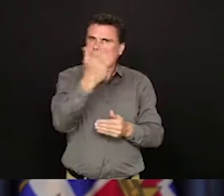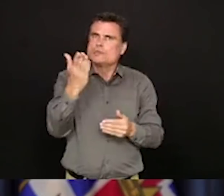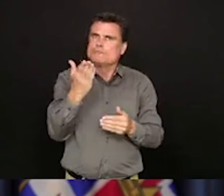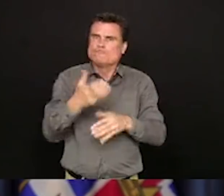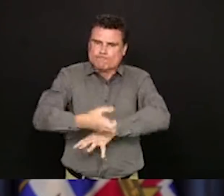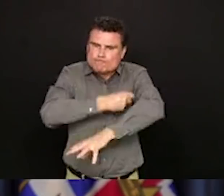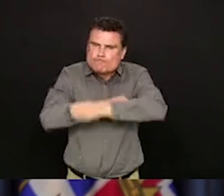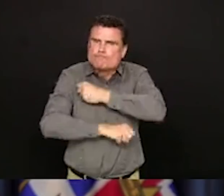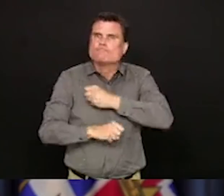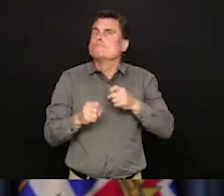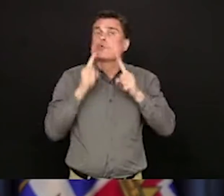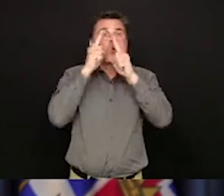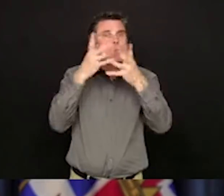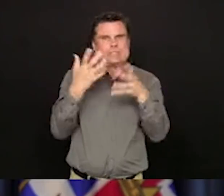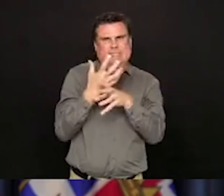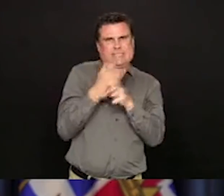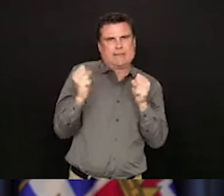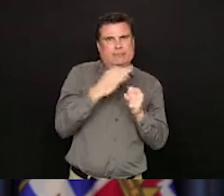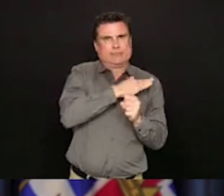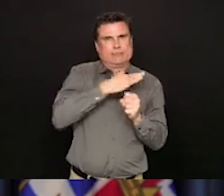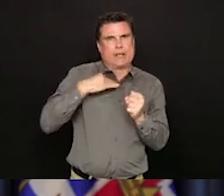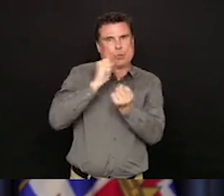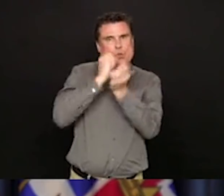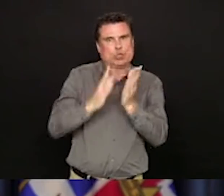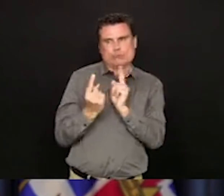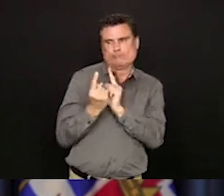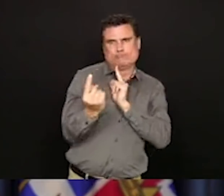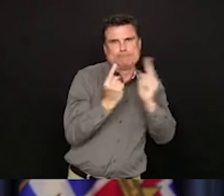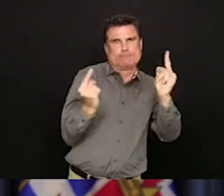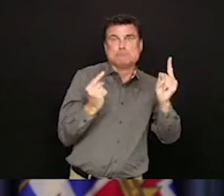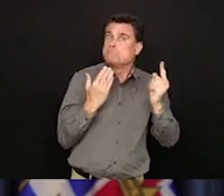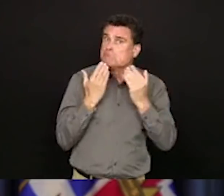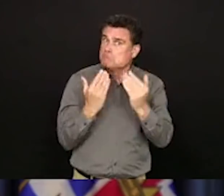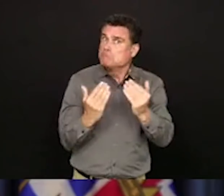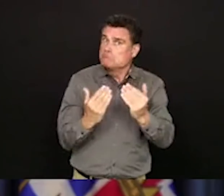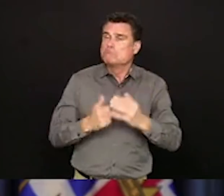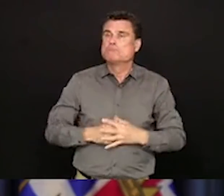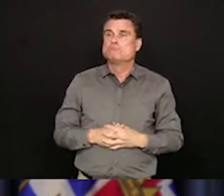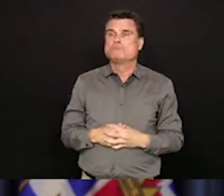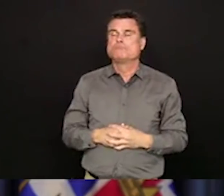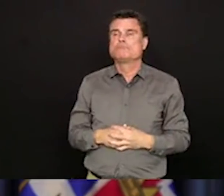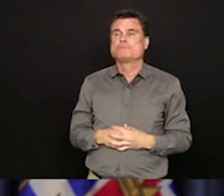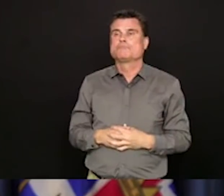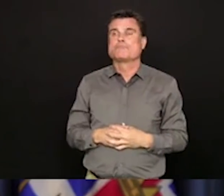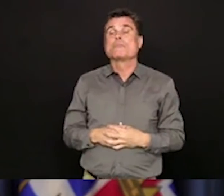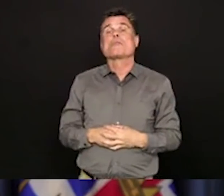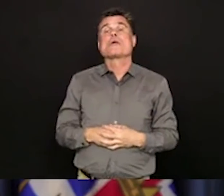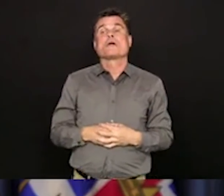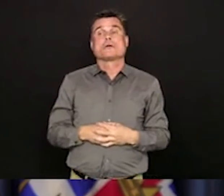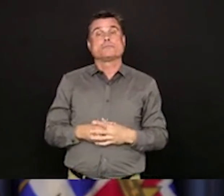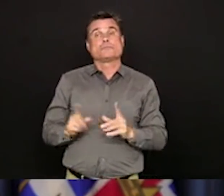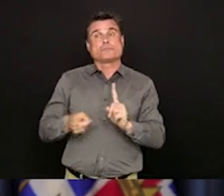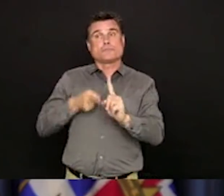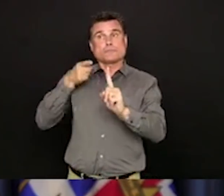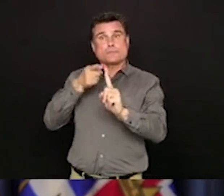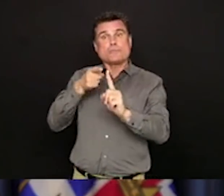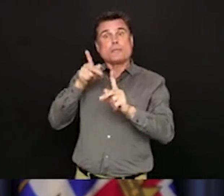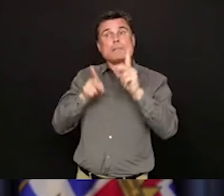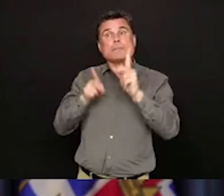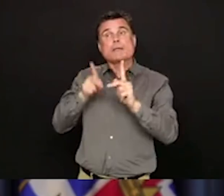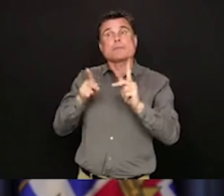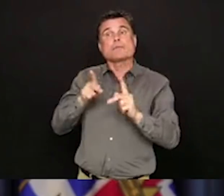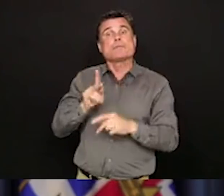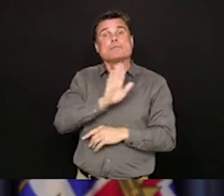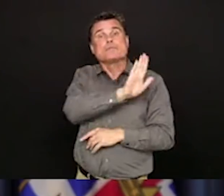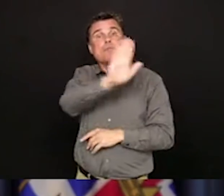for the people who live with dementia, or who are supporting a loved one living with dementia, people know about the First